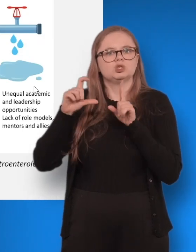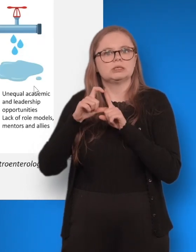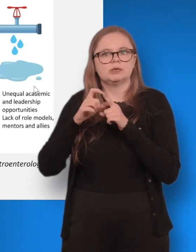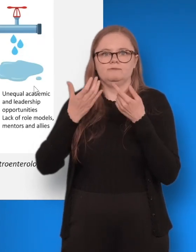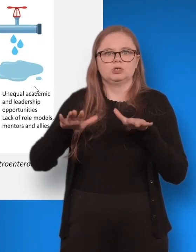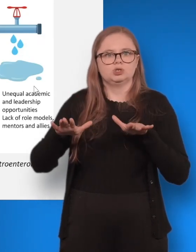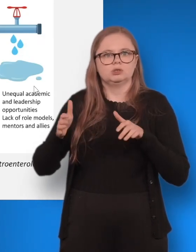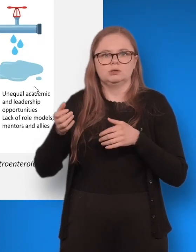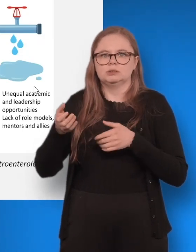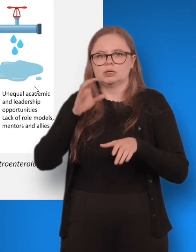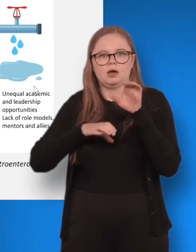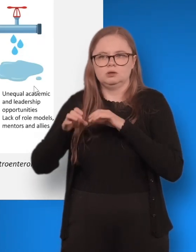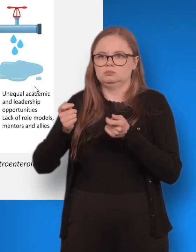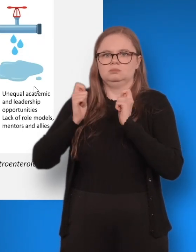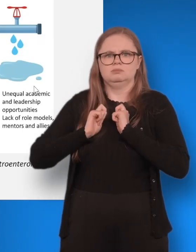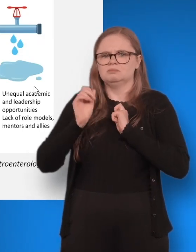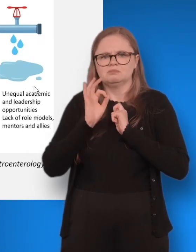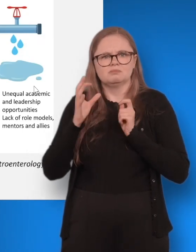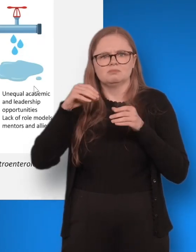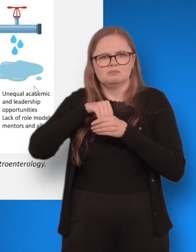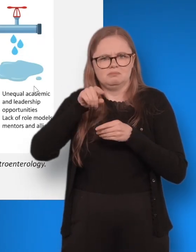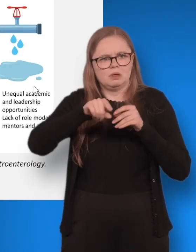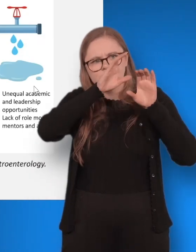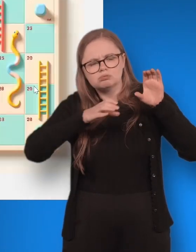the sciences, for example.